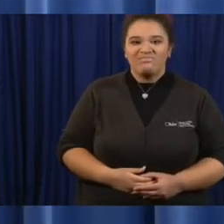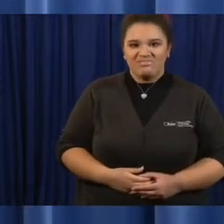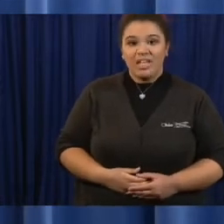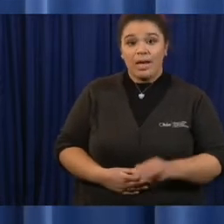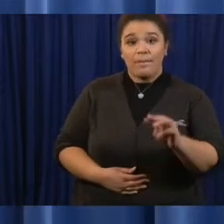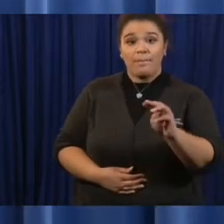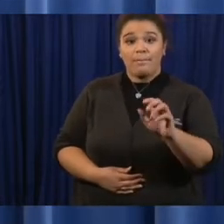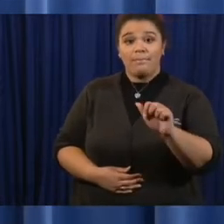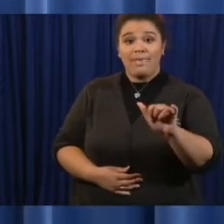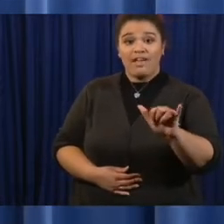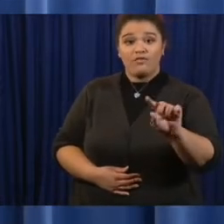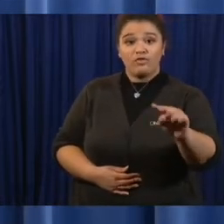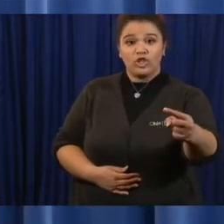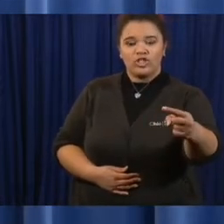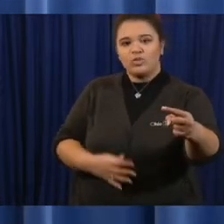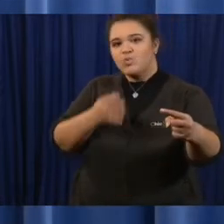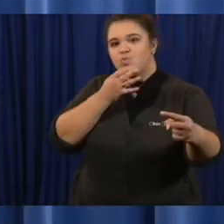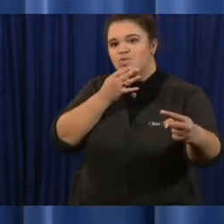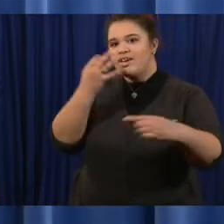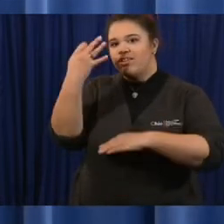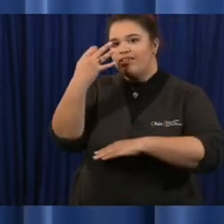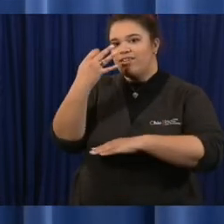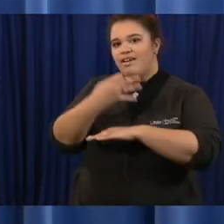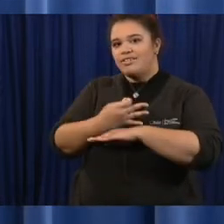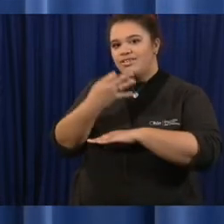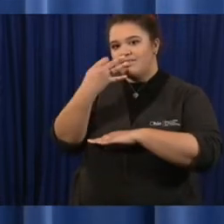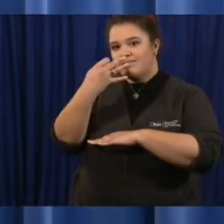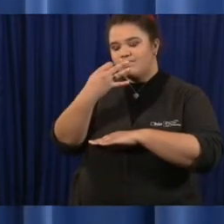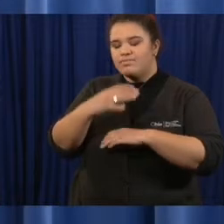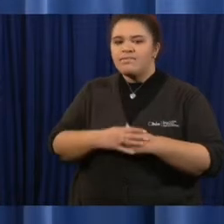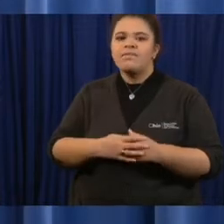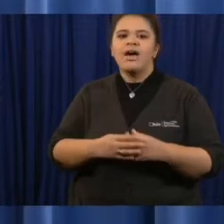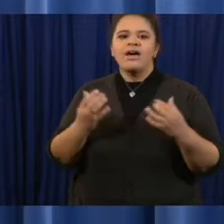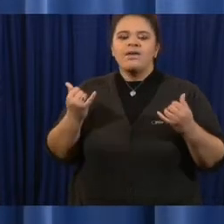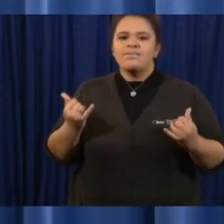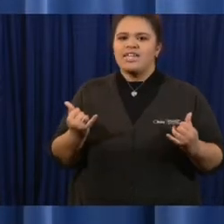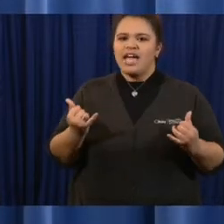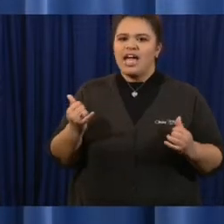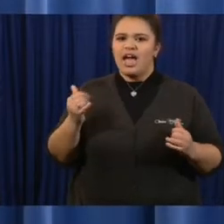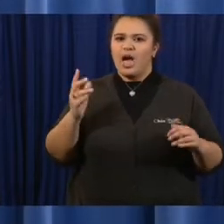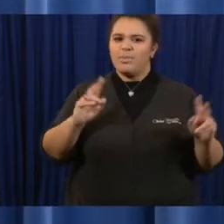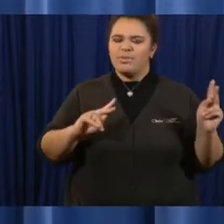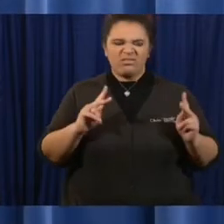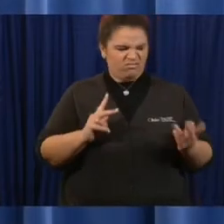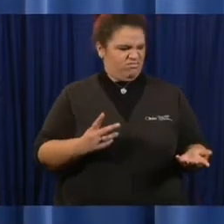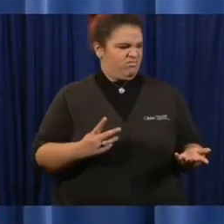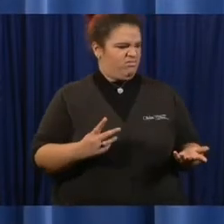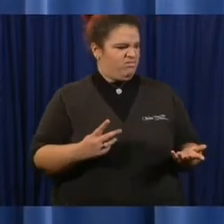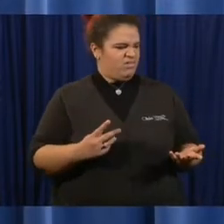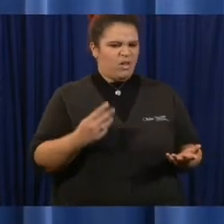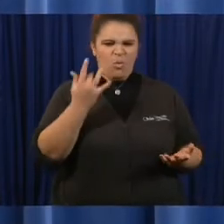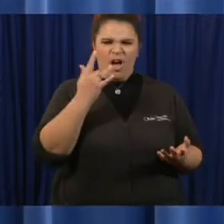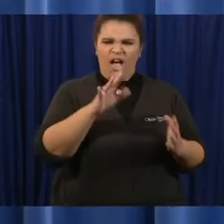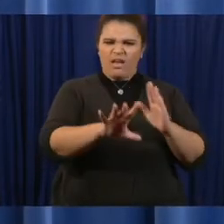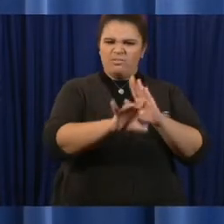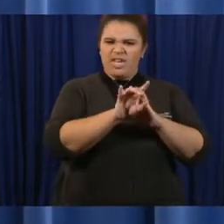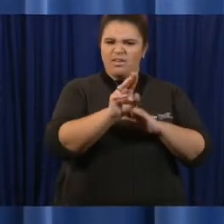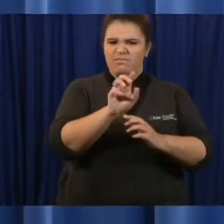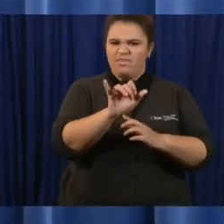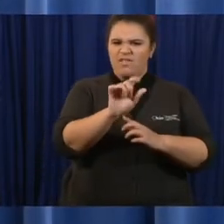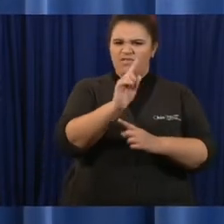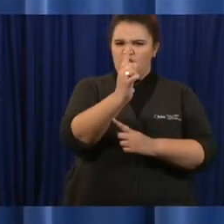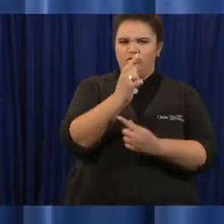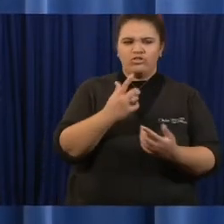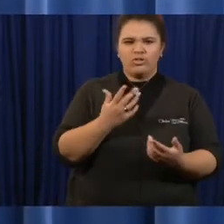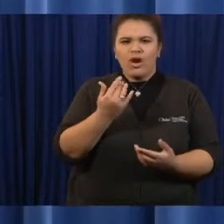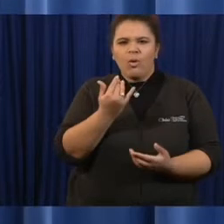in Ohio, but there are many people who question why the rush to May 1st? Why that date? Without the ability